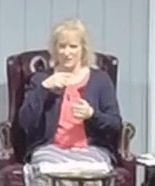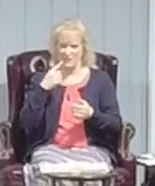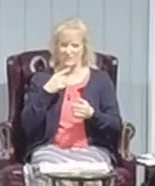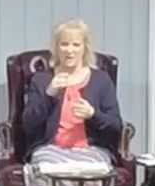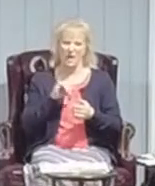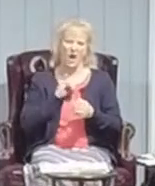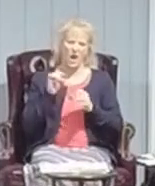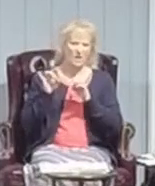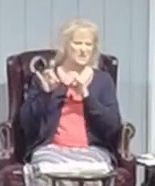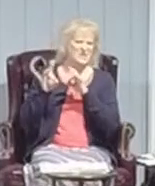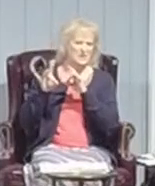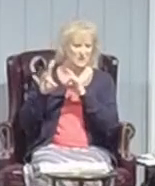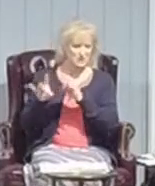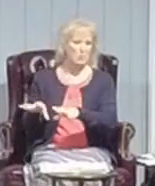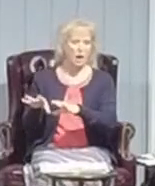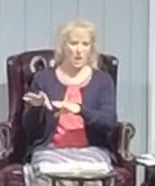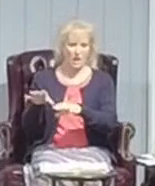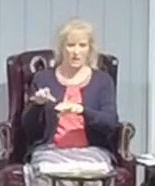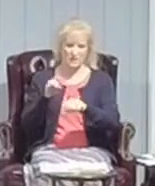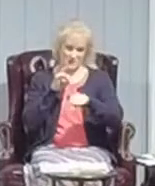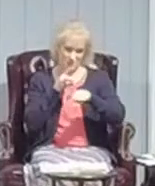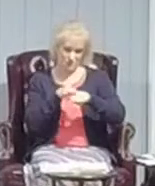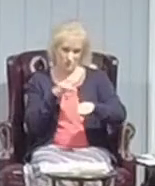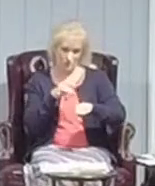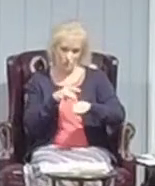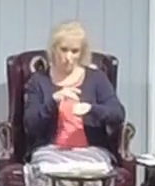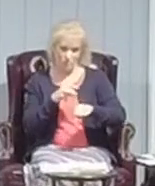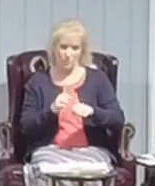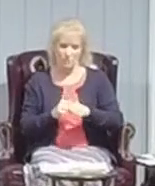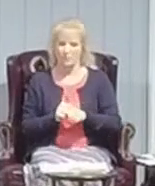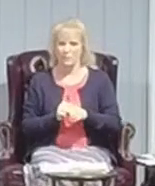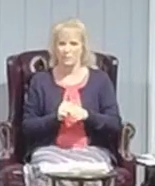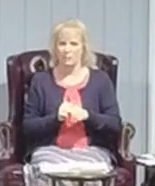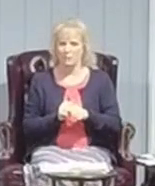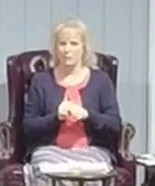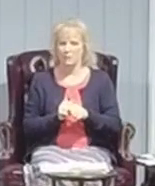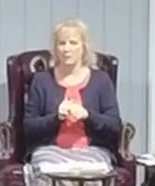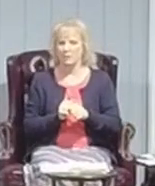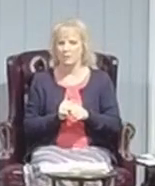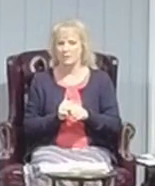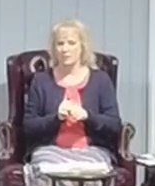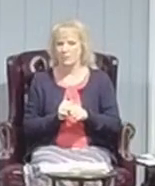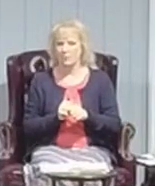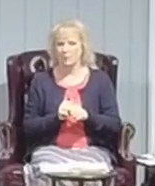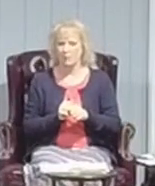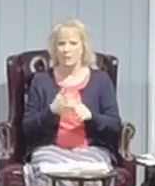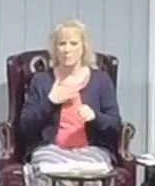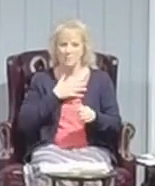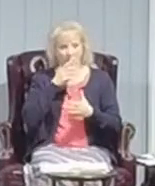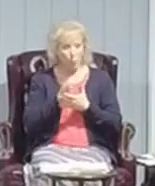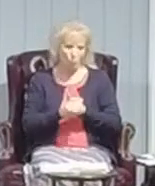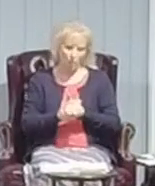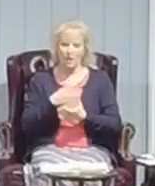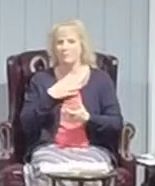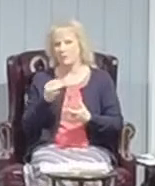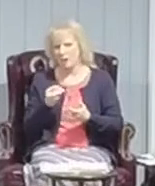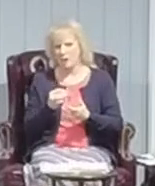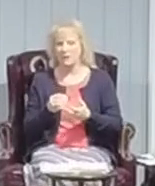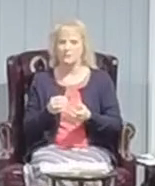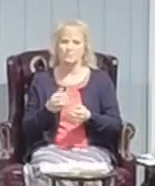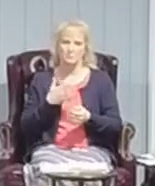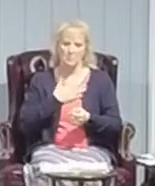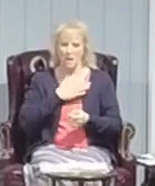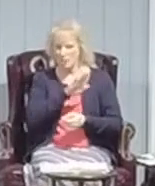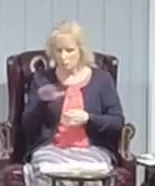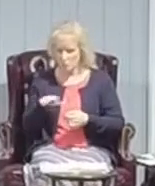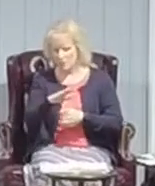despising the shame. It would be wrong for me to say I despise it. And, you know, my wife likes it. Some of my grandkids like